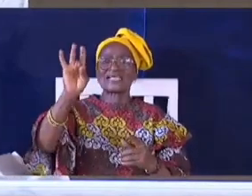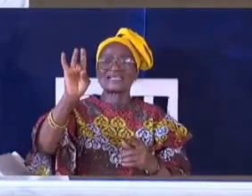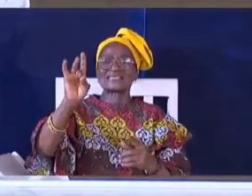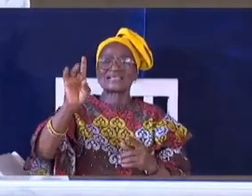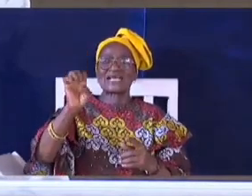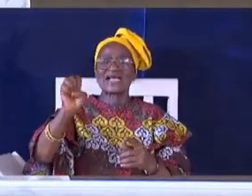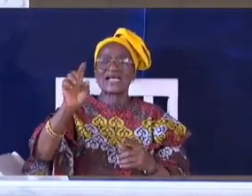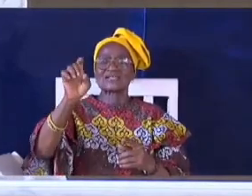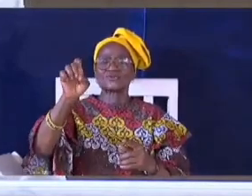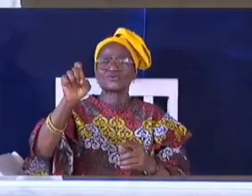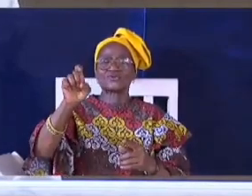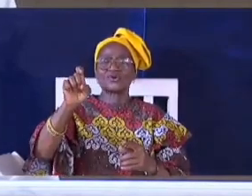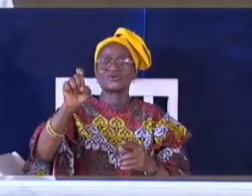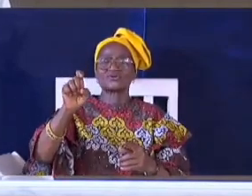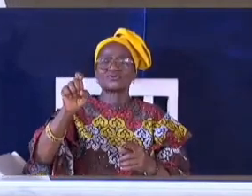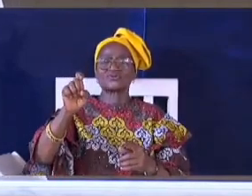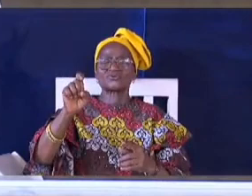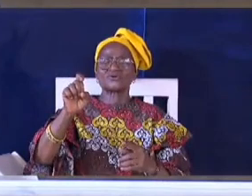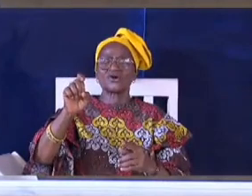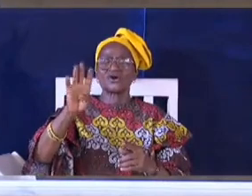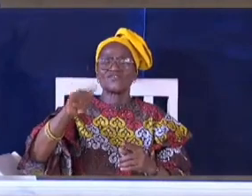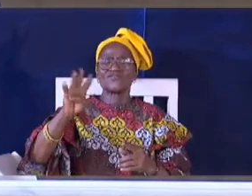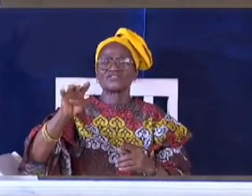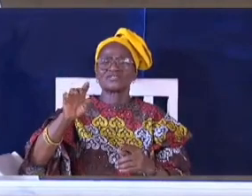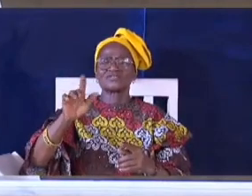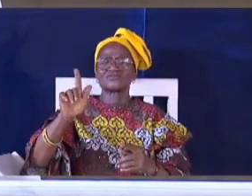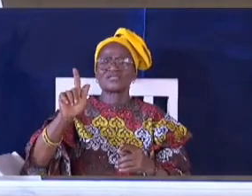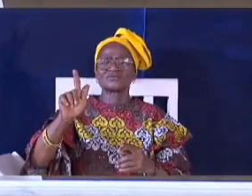28, Exodus 14, 21 to 28.